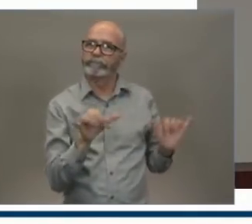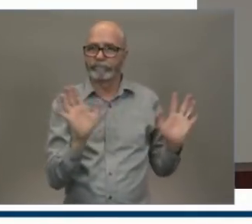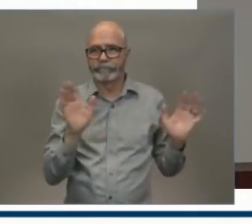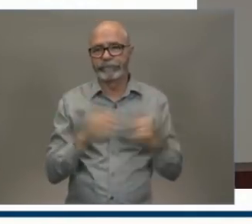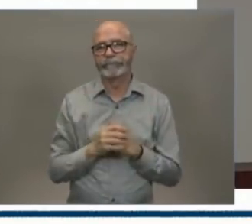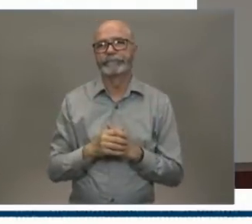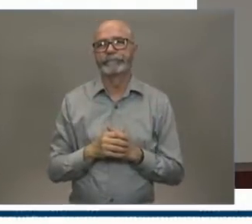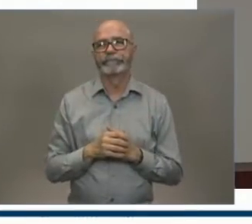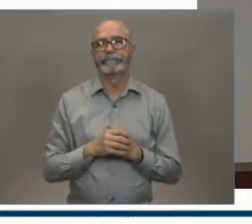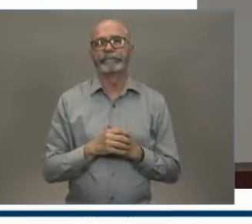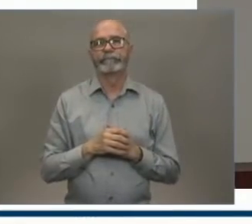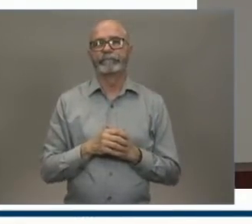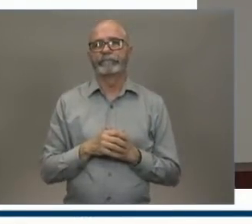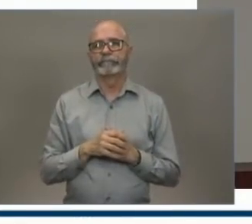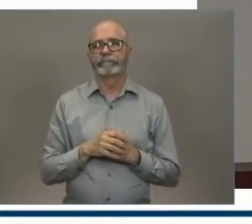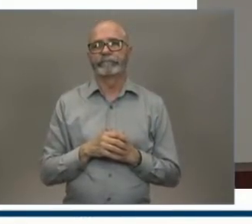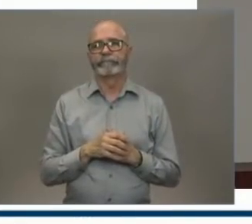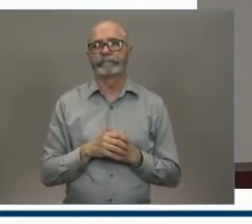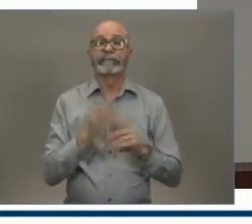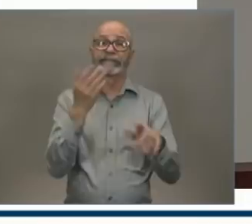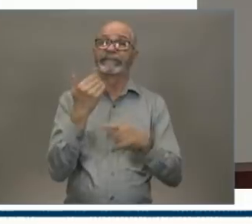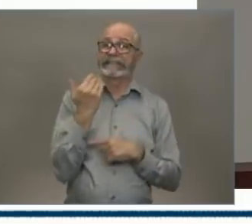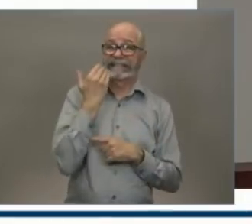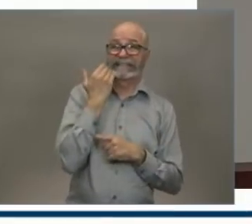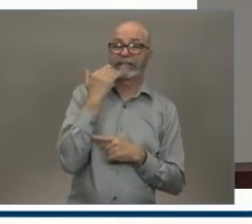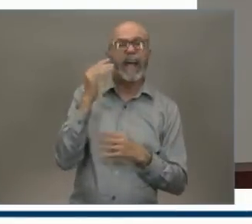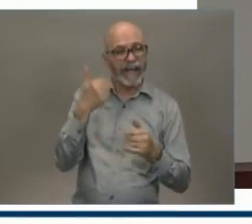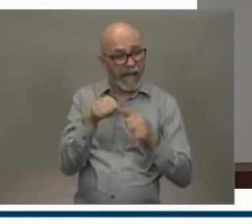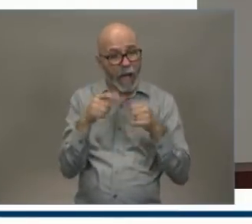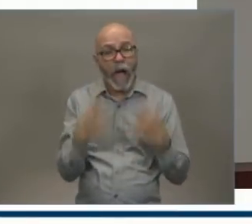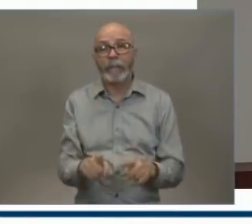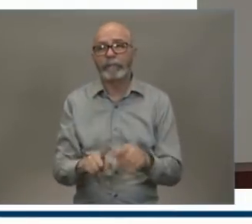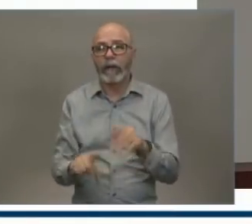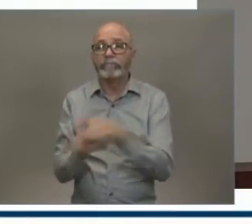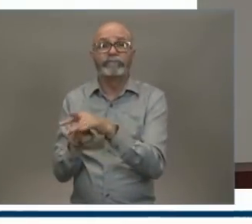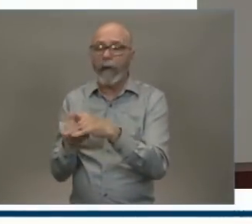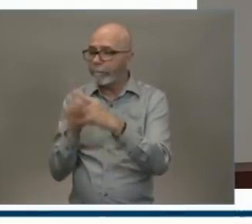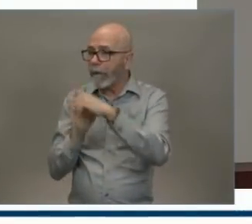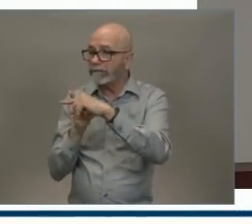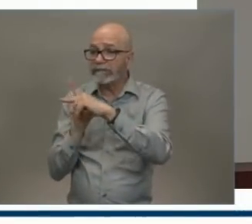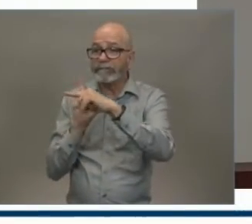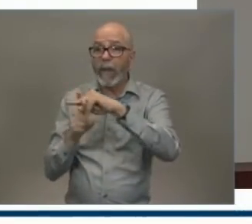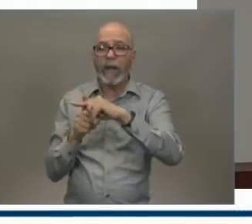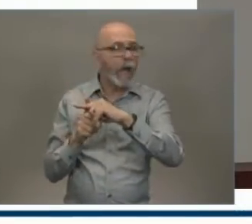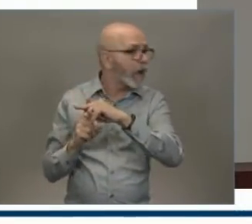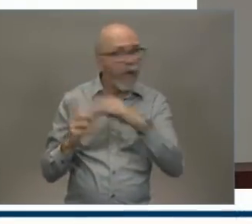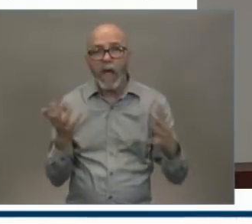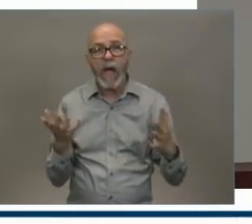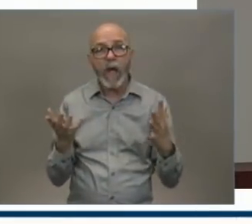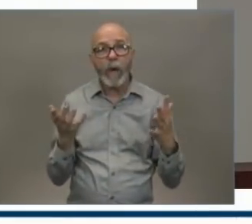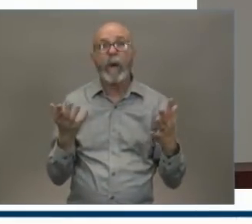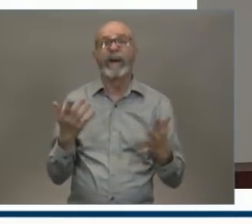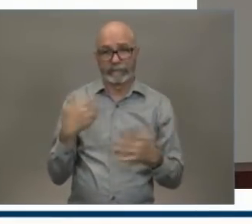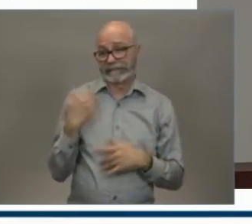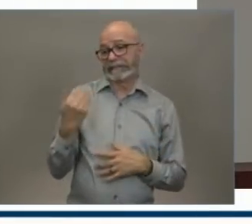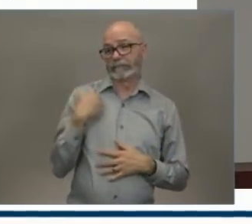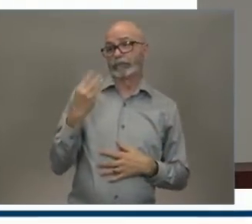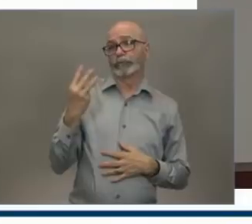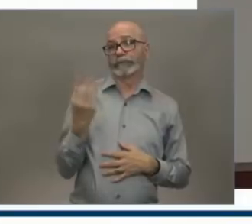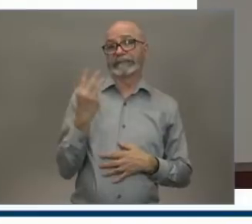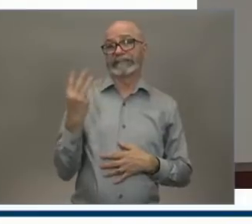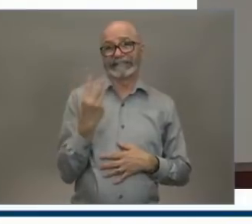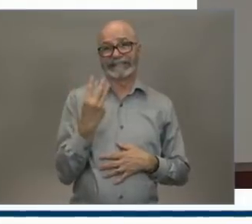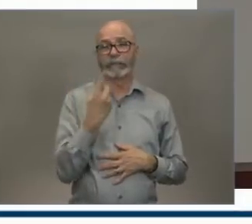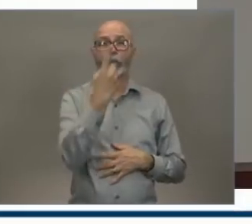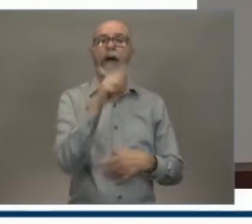cases that we've been talking about. On Wednesday, we reported a positive case from an employee who works on one of